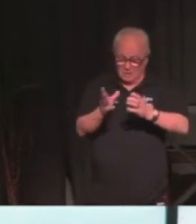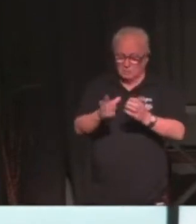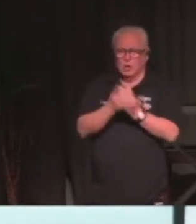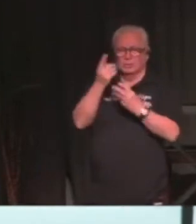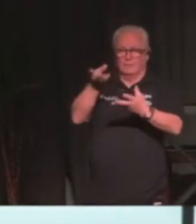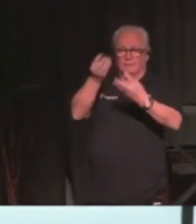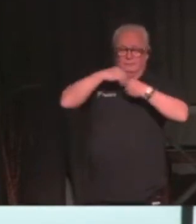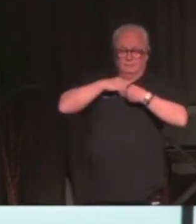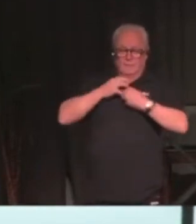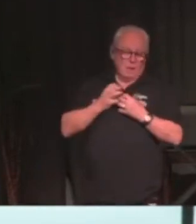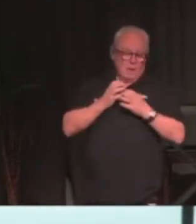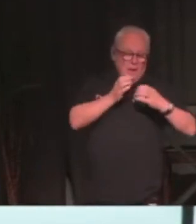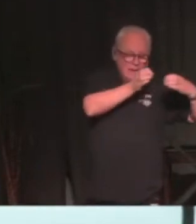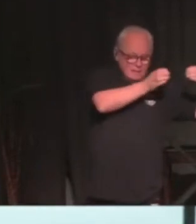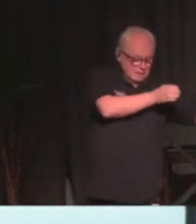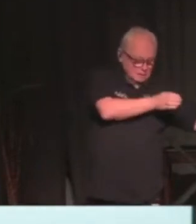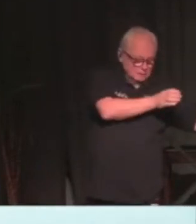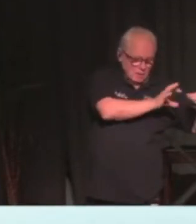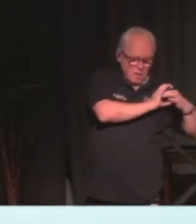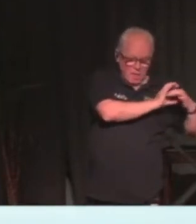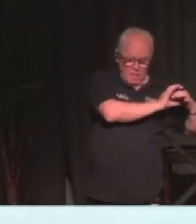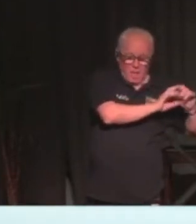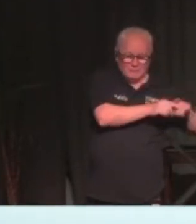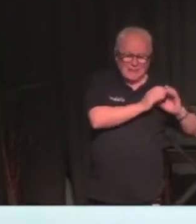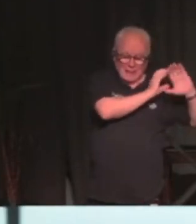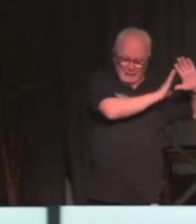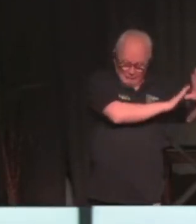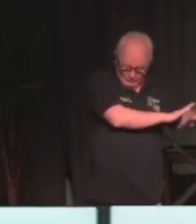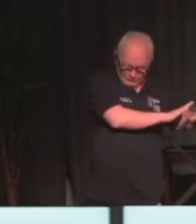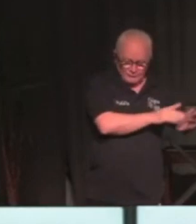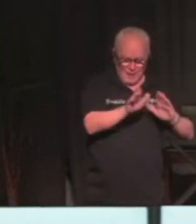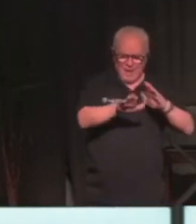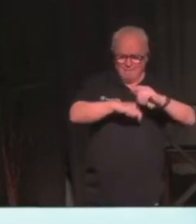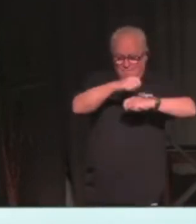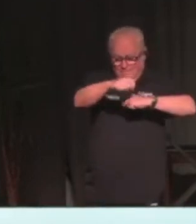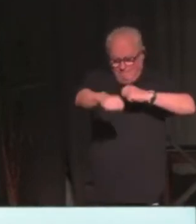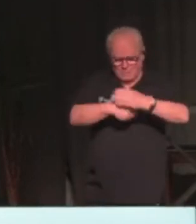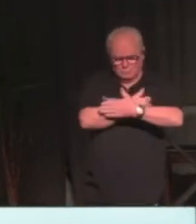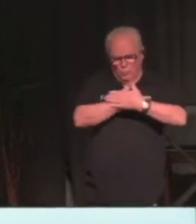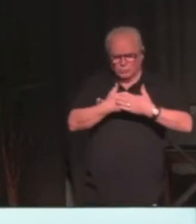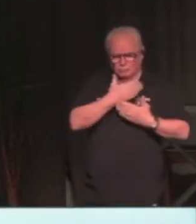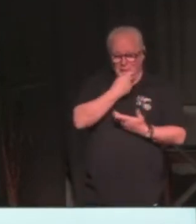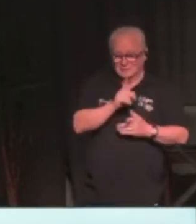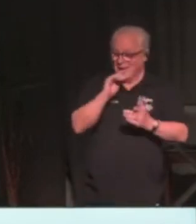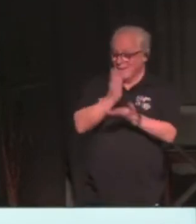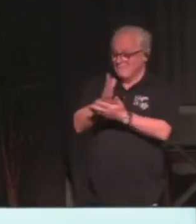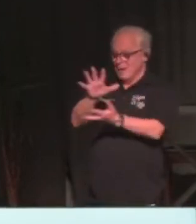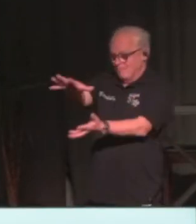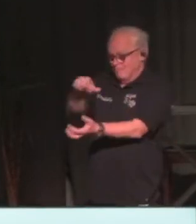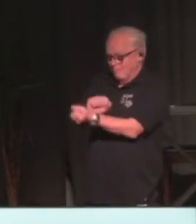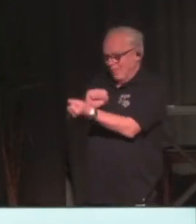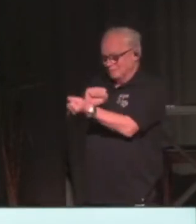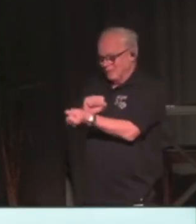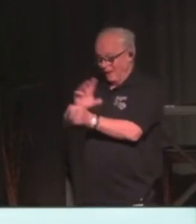his godliness. Yeah? He laid that aside and came down as a human. A policeman has authority, but he doesn't have authority